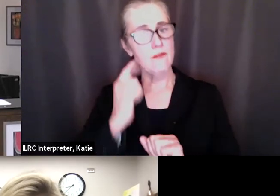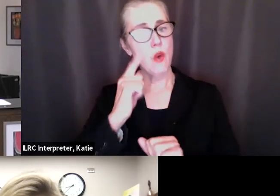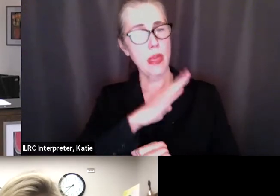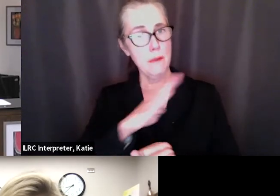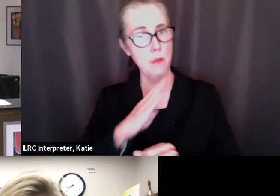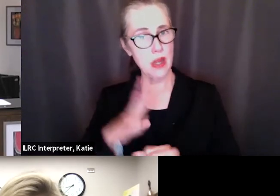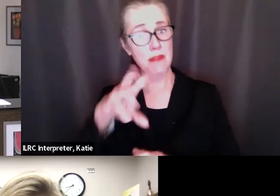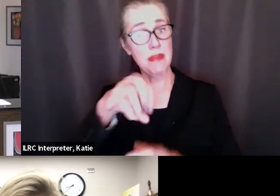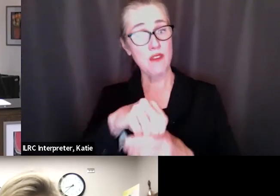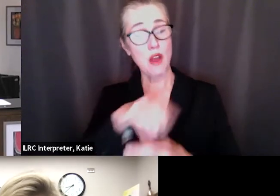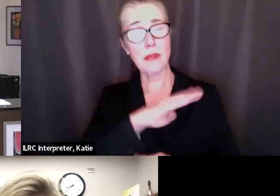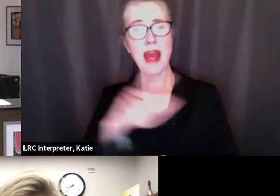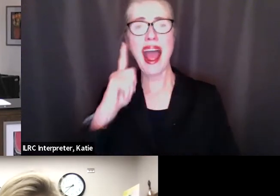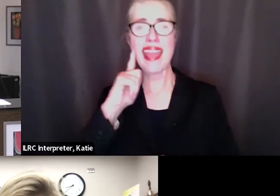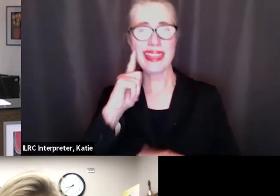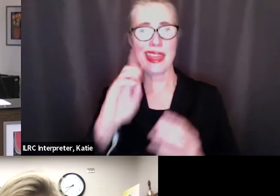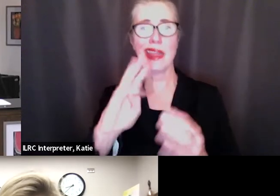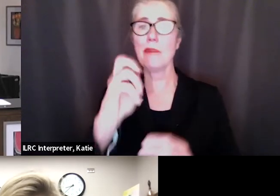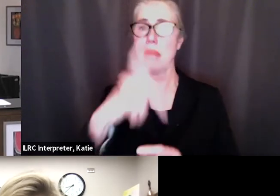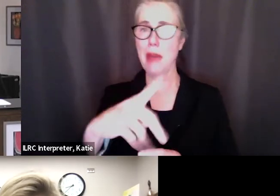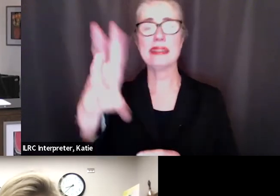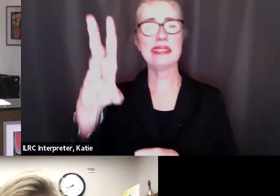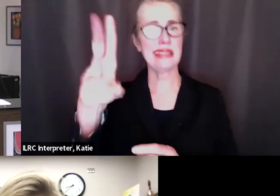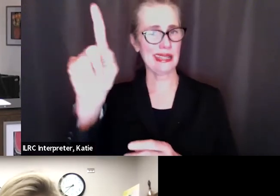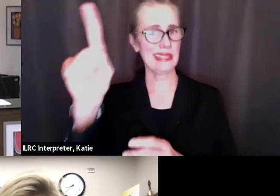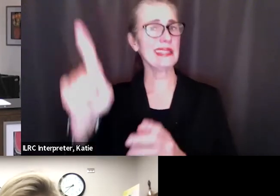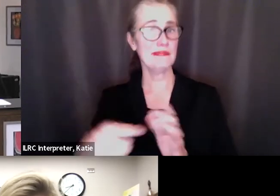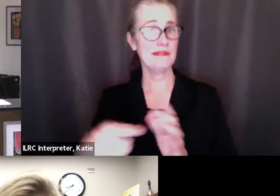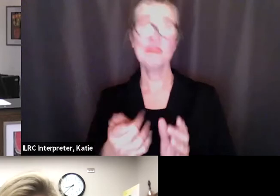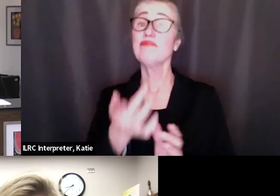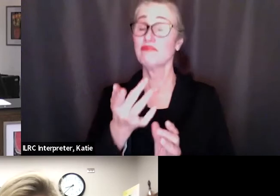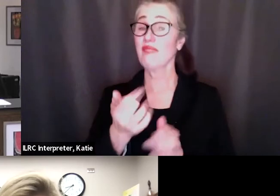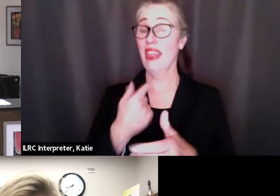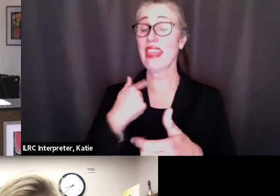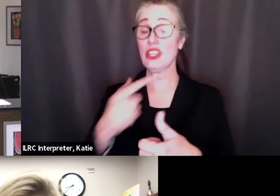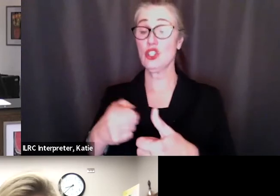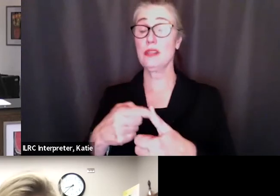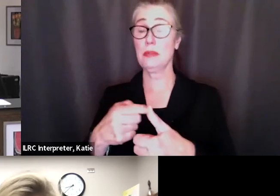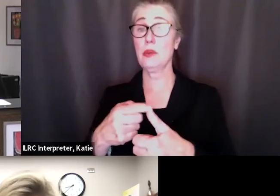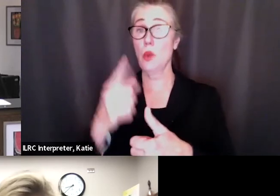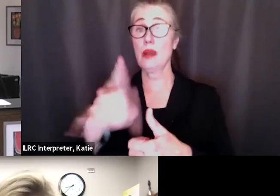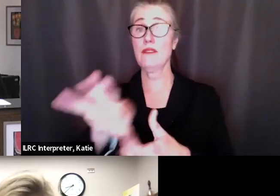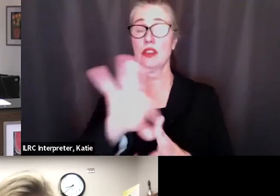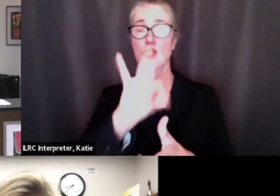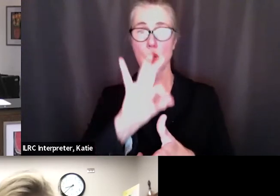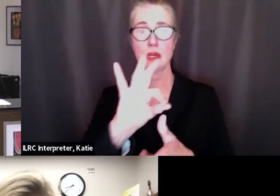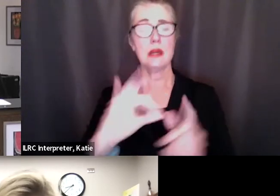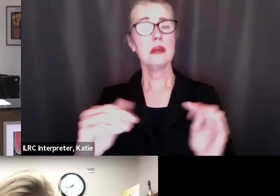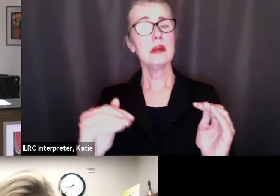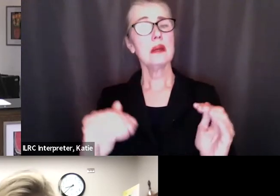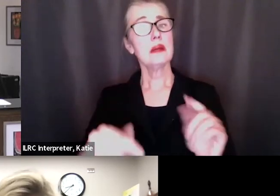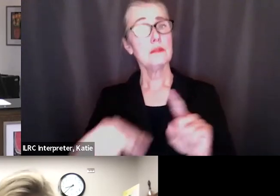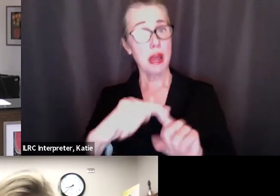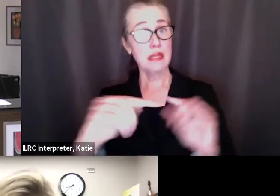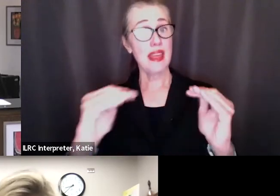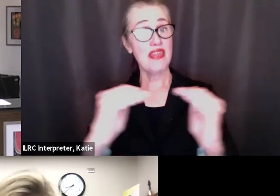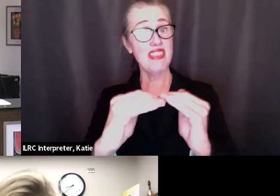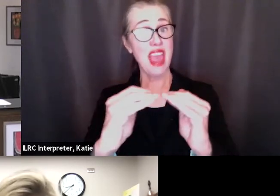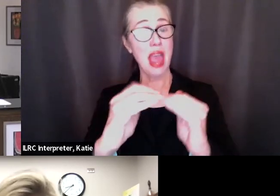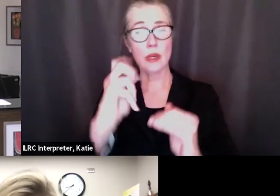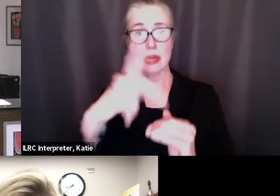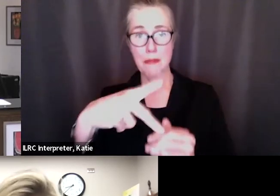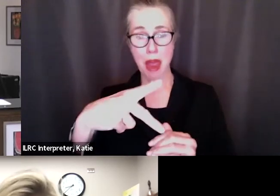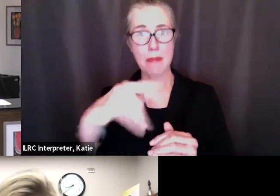map six should be a finalist as well as a com the equity map and which has five